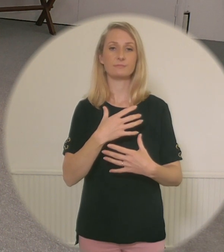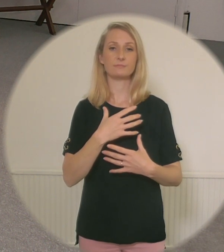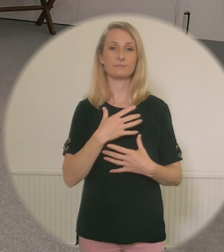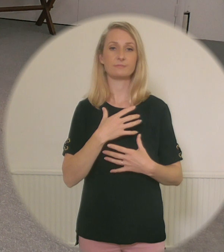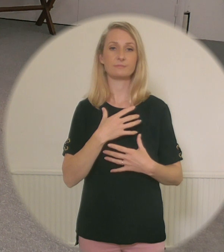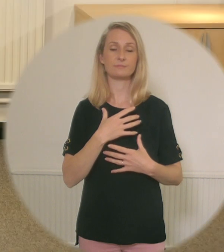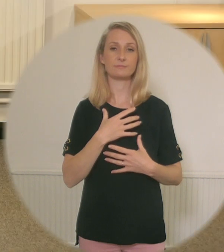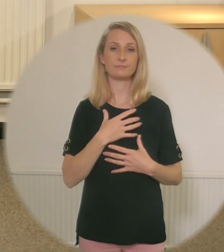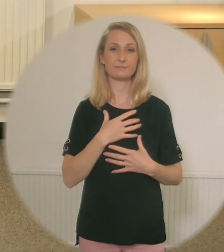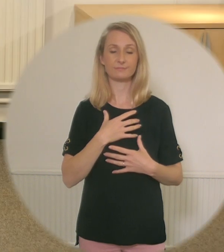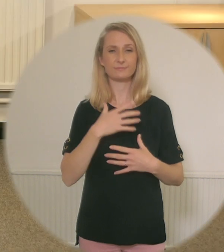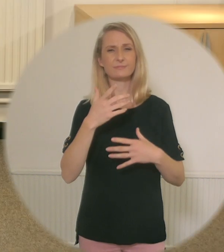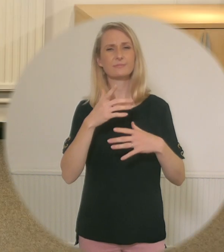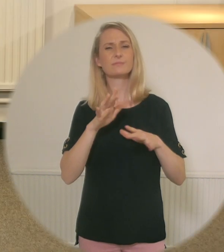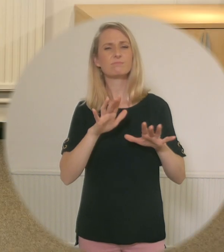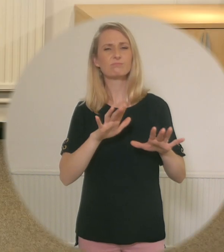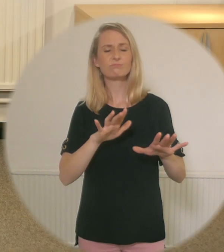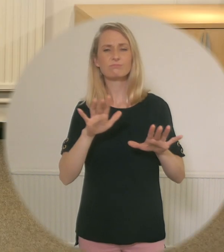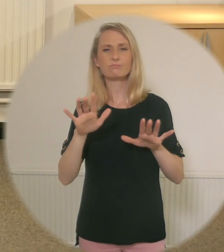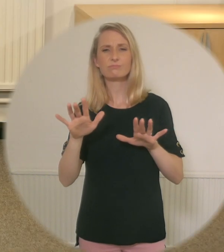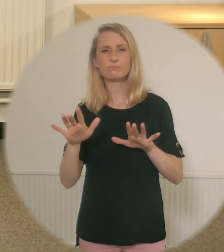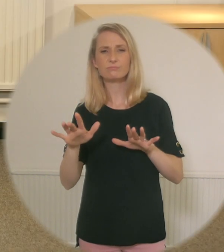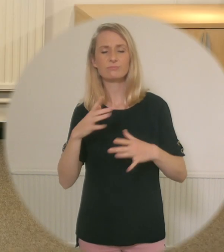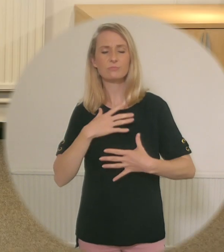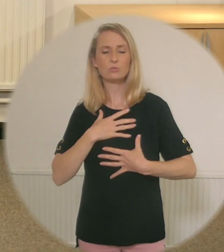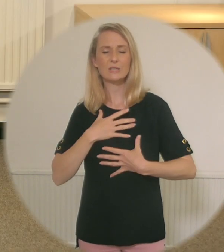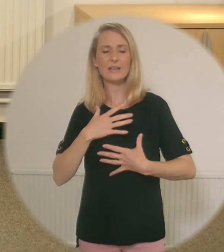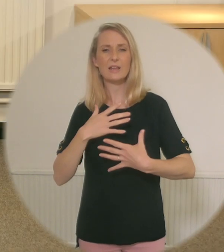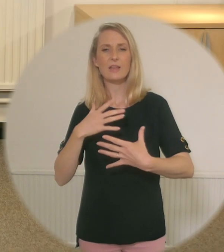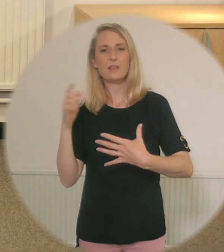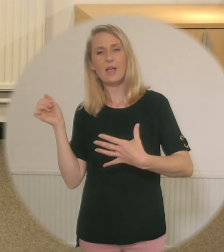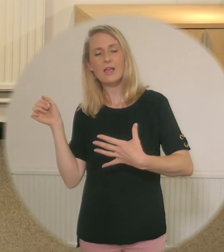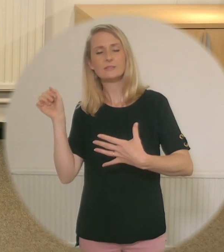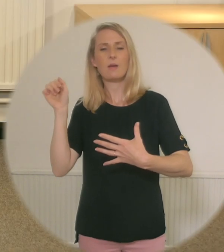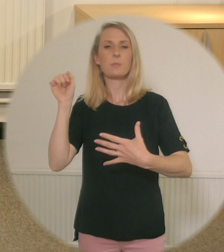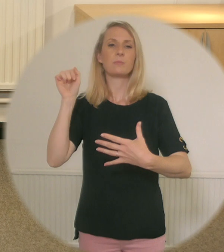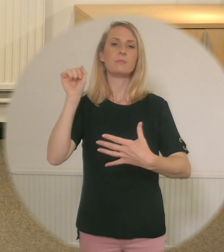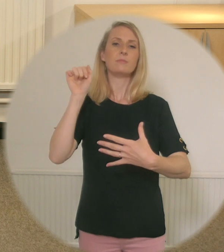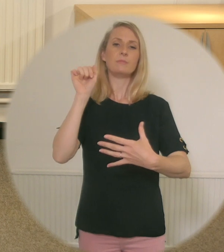And then slowly and gently, on the in-breath, lift the head up.